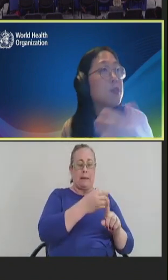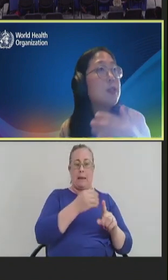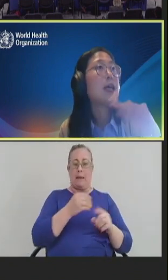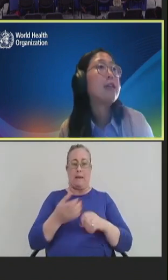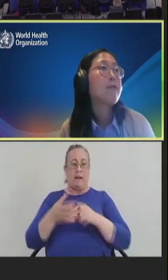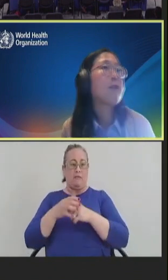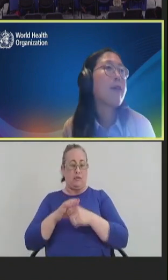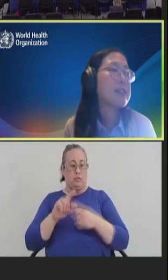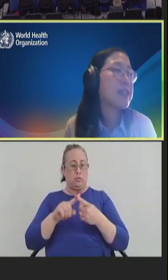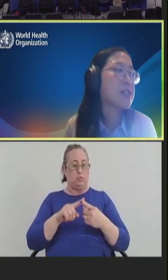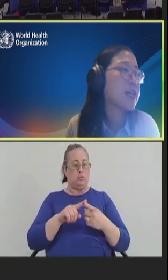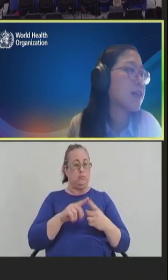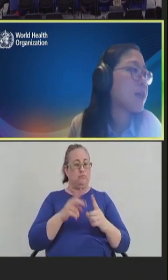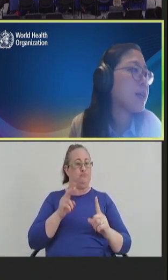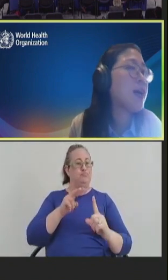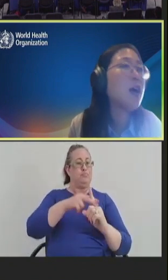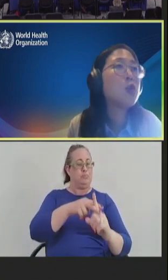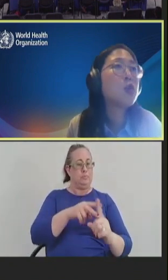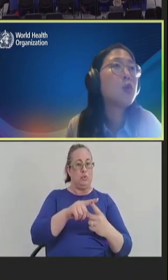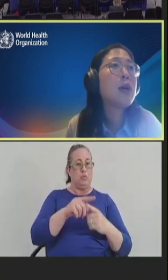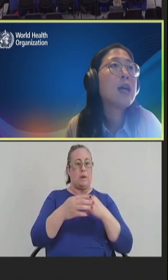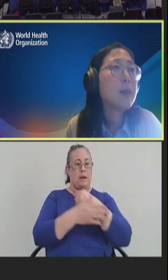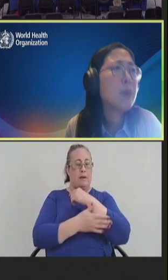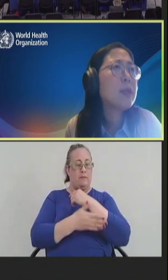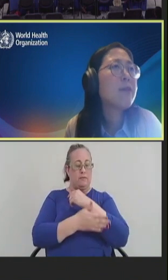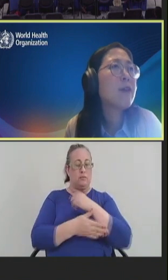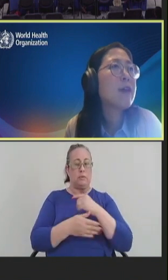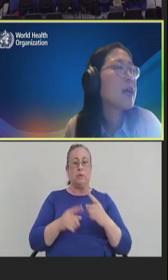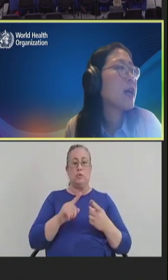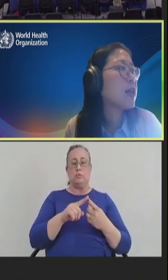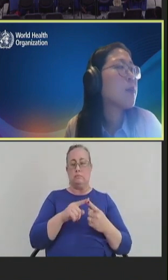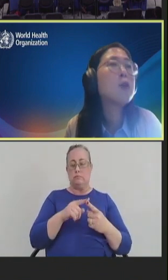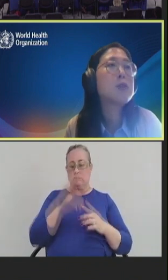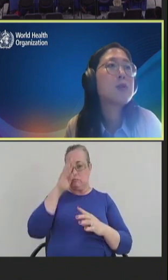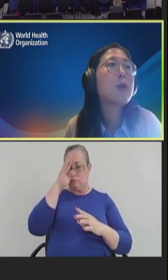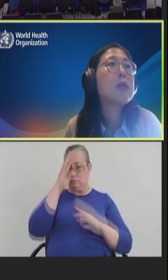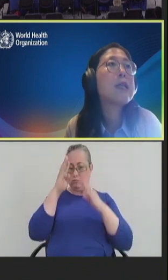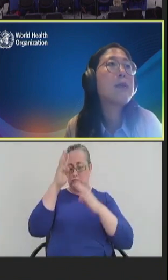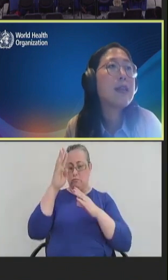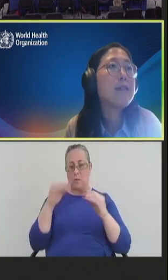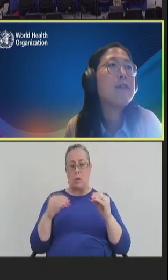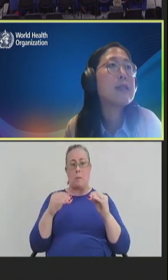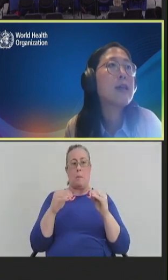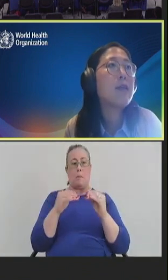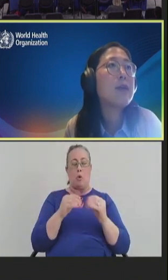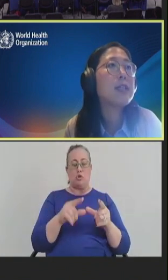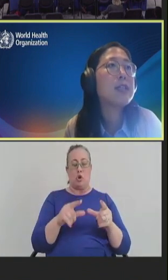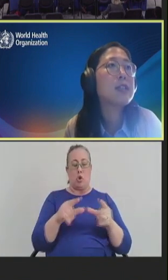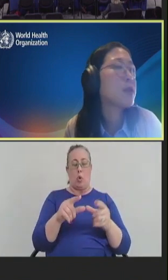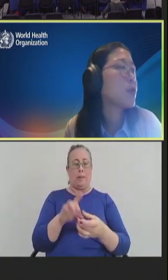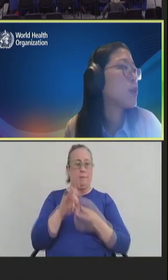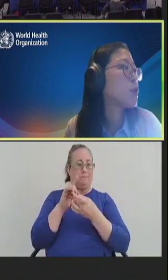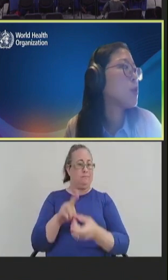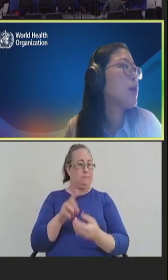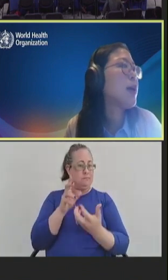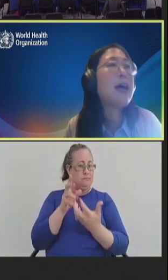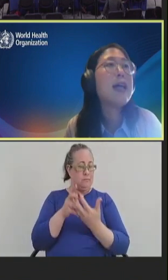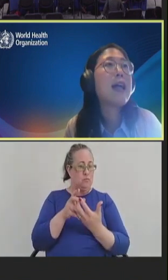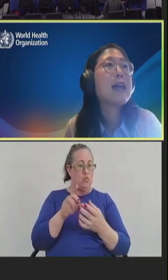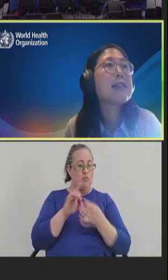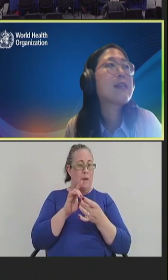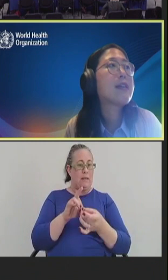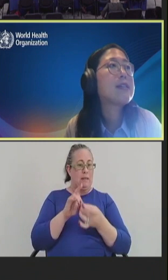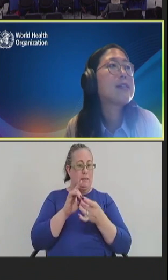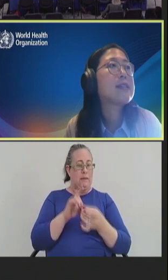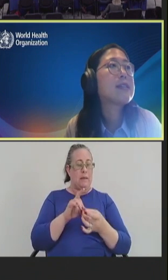different country and different vaccination activity to come up with the most locally relevant relationship between two.